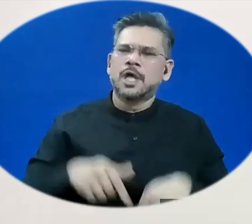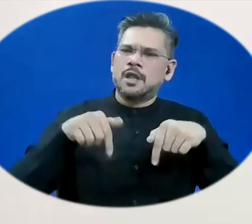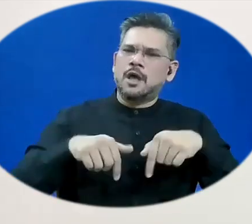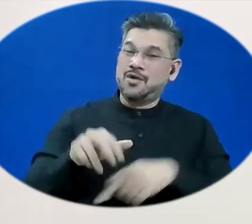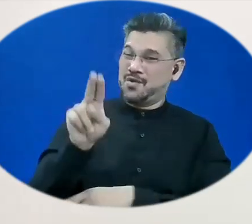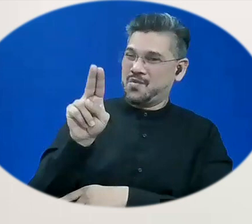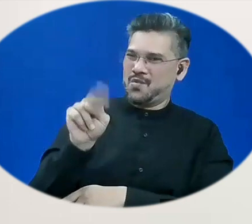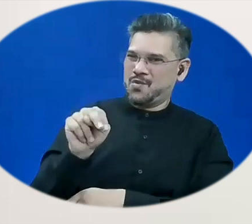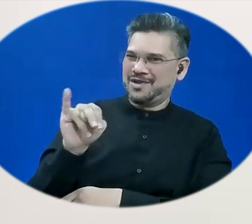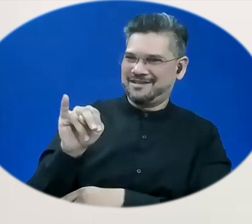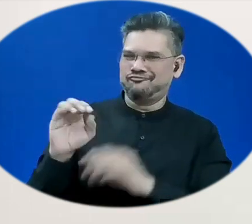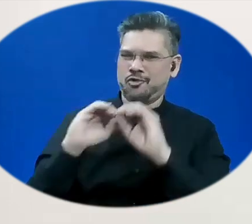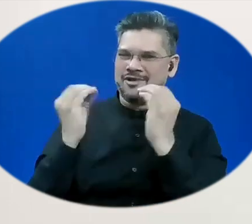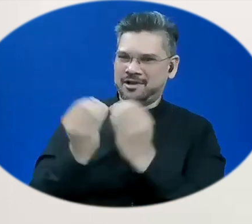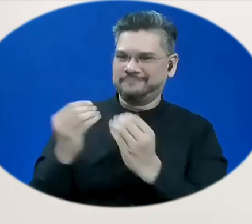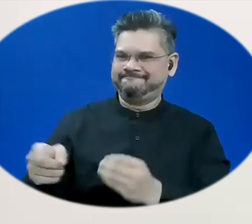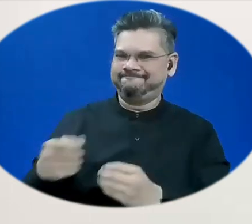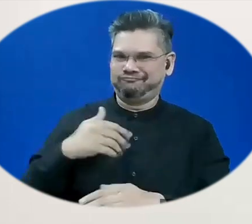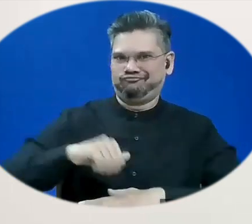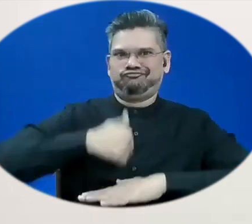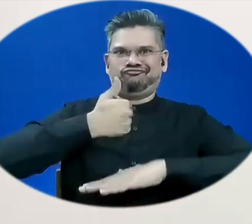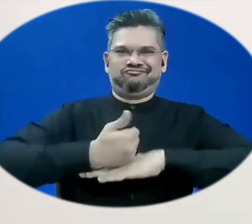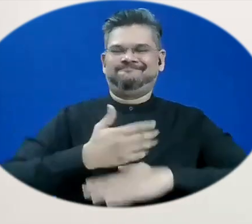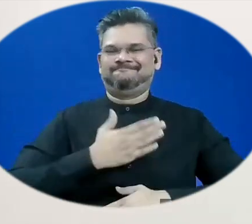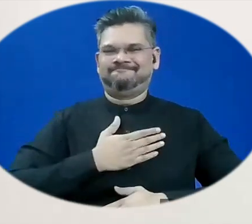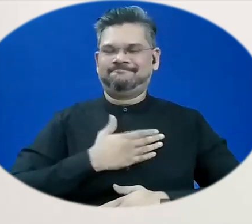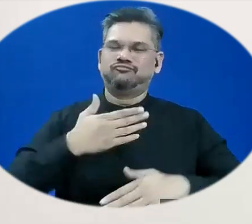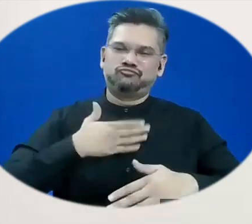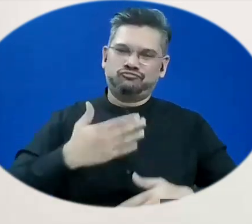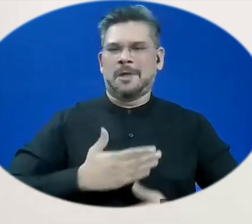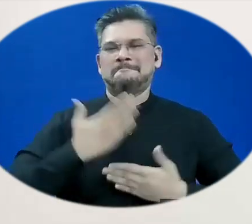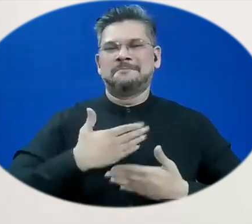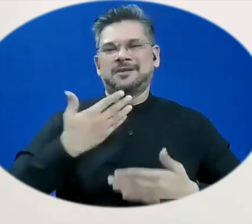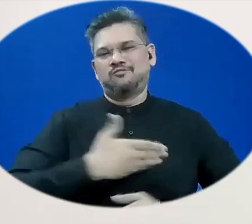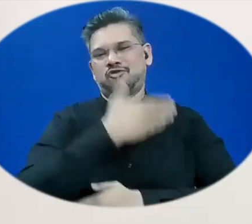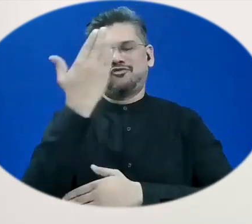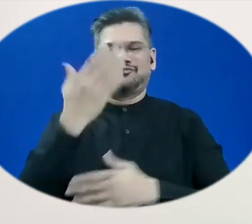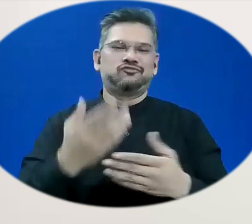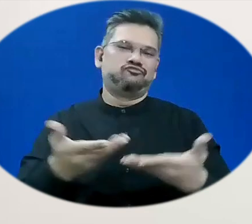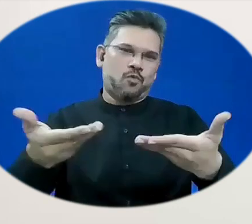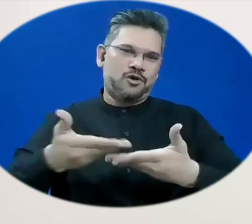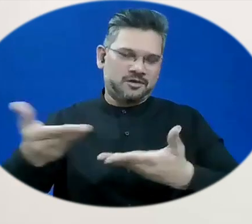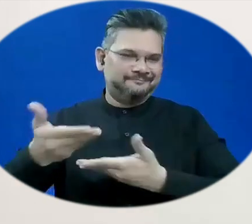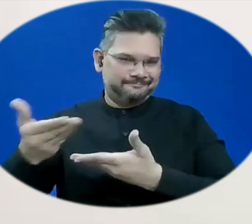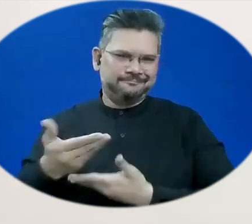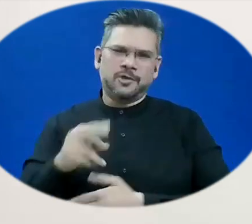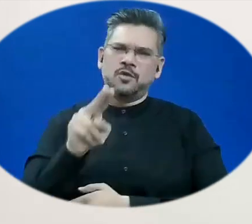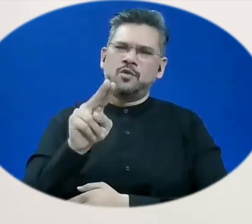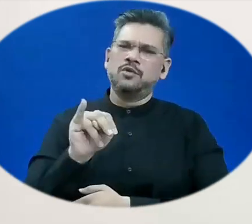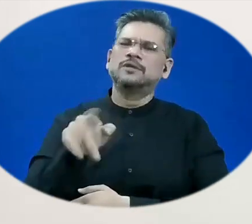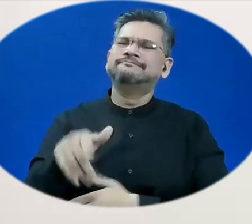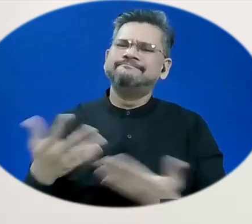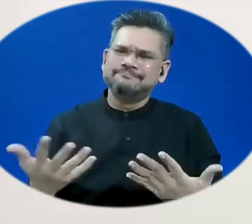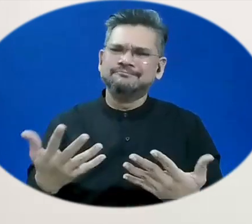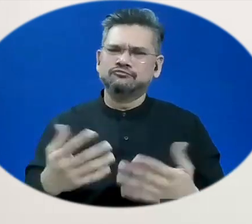and honored to host this event. UMI is a nonprofit dementia care and support resource center dedicated